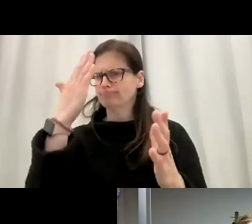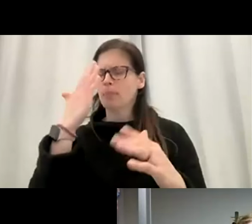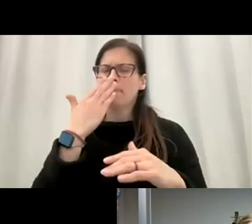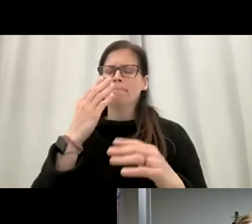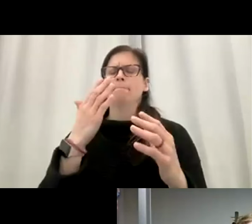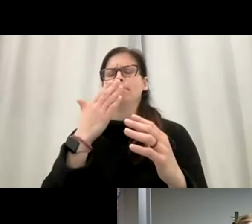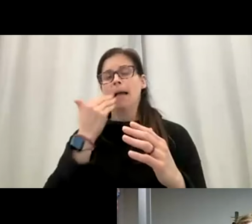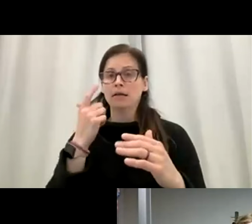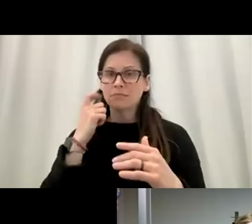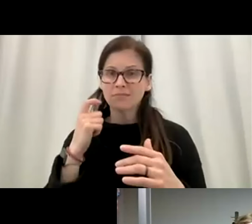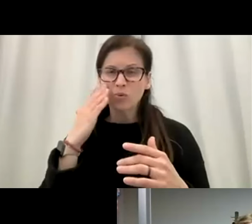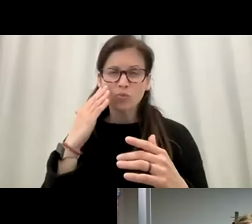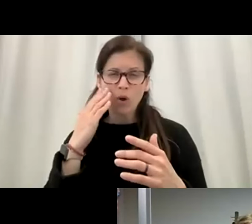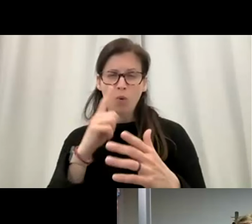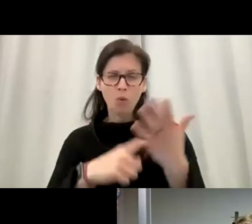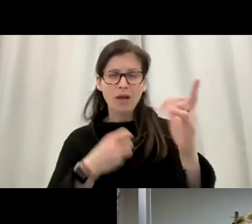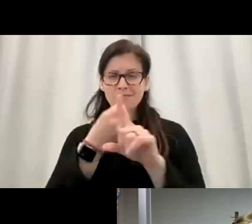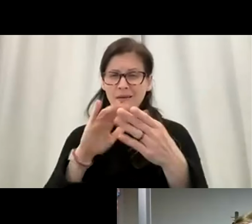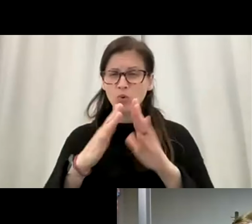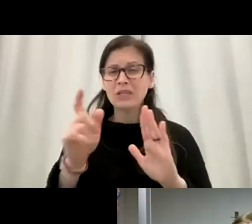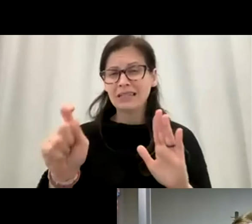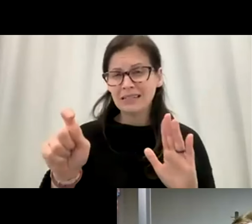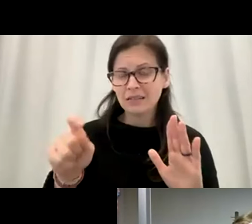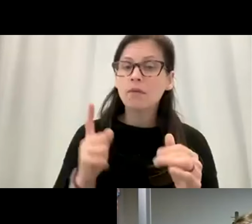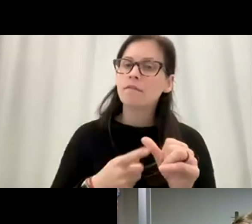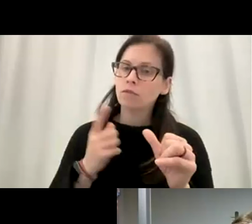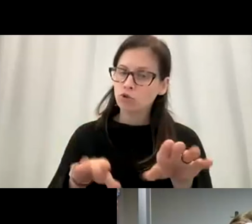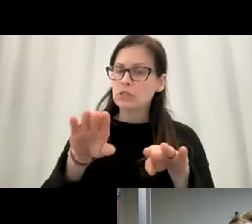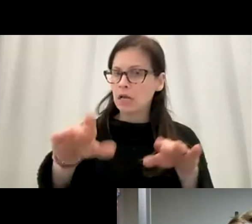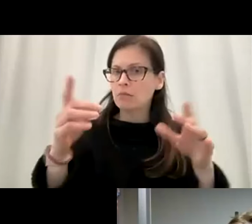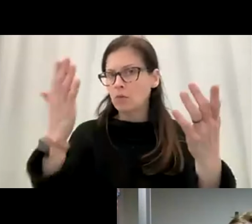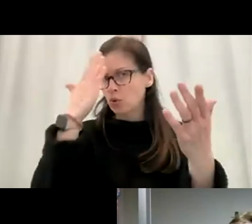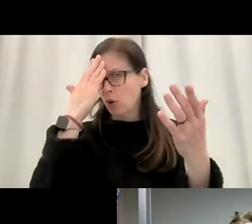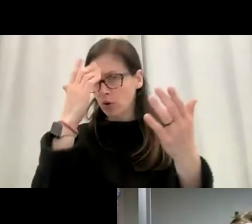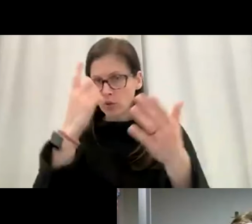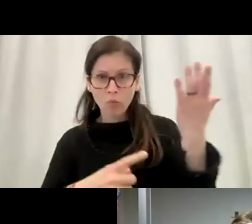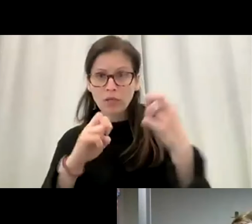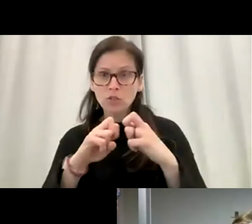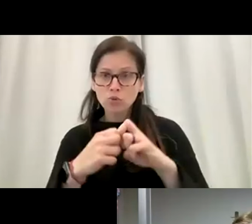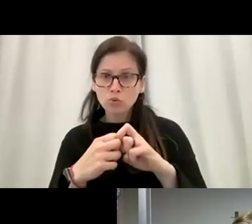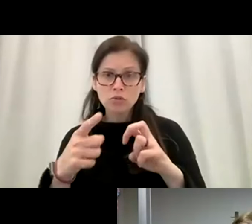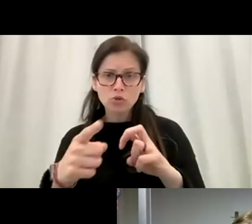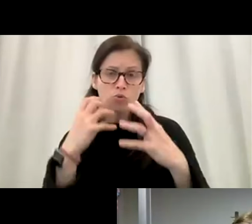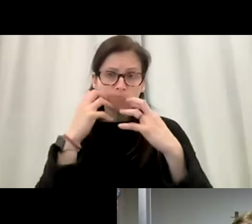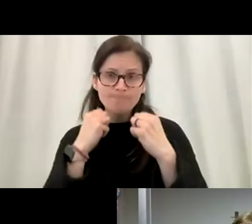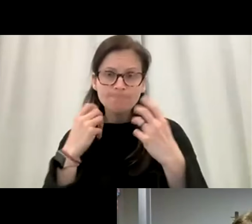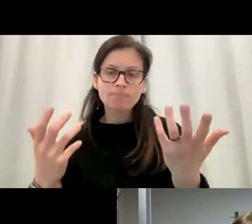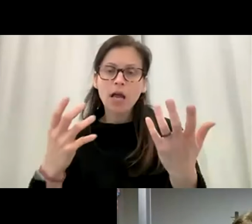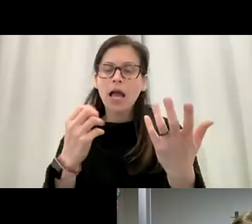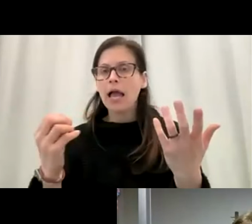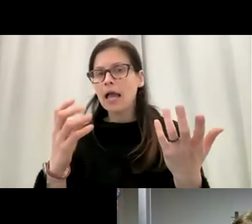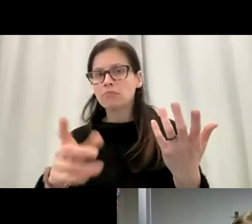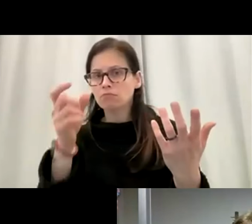communities. So I think that's like the first step, is actually just knowing what issues that you care about and just